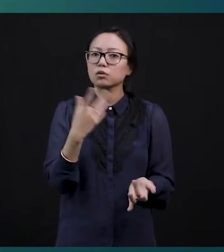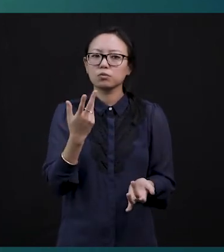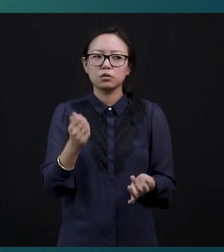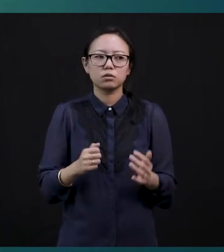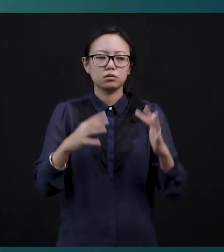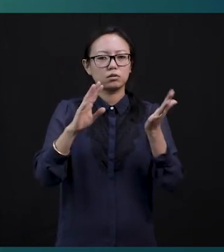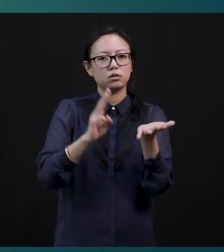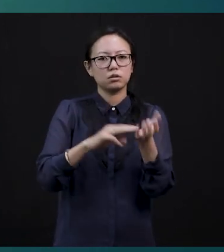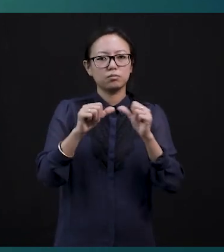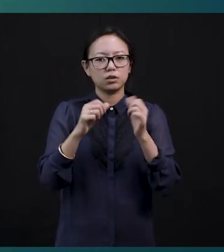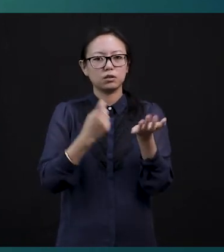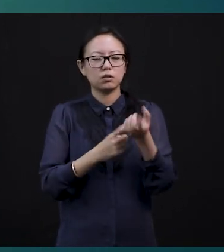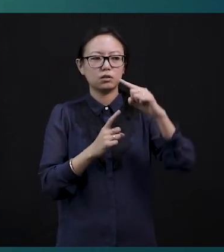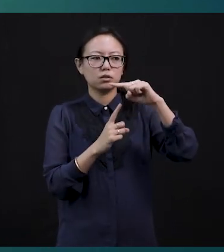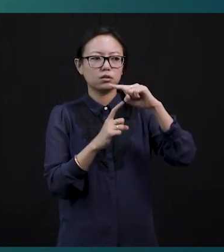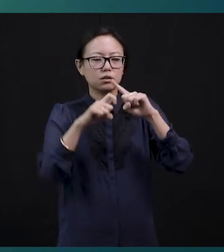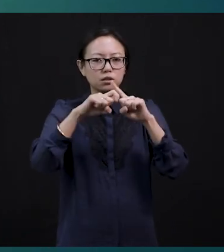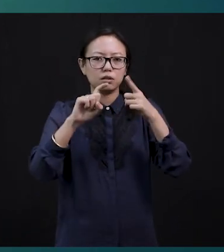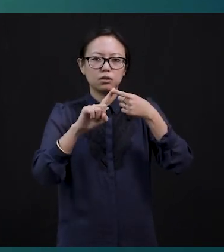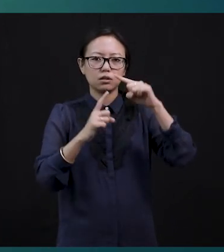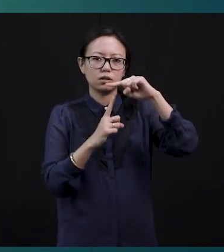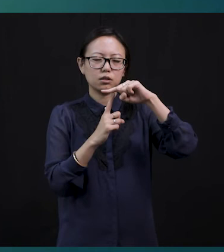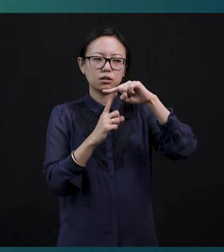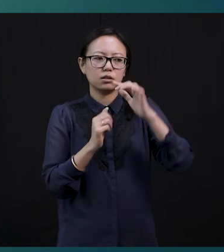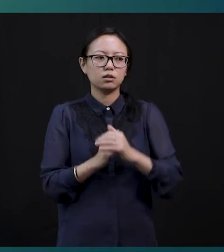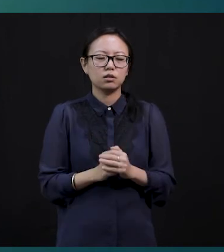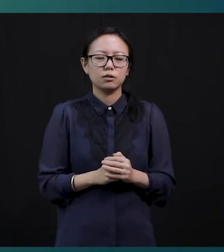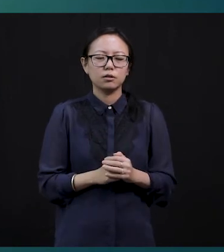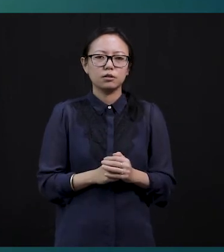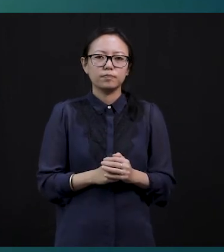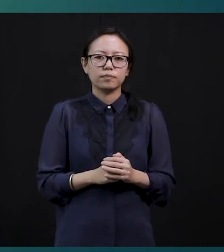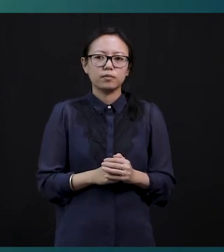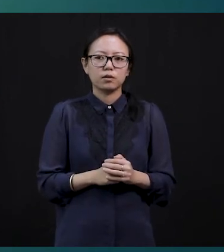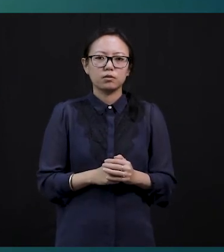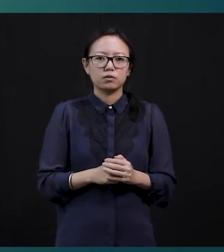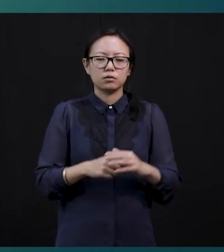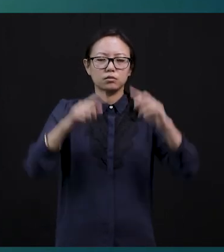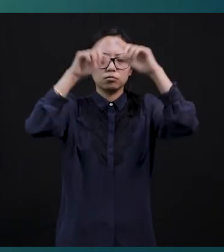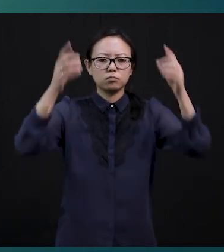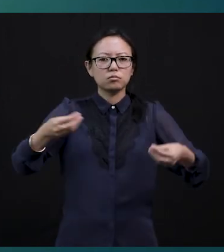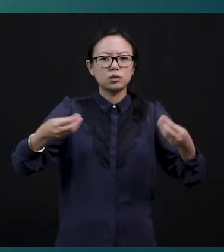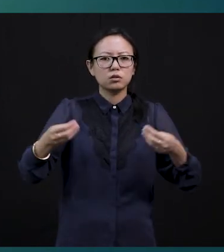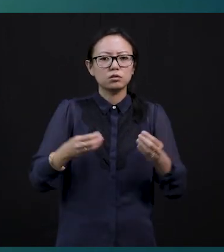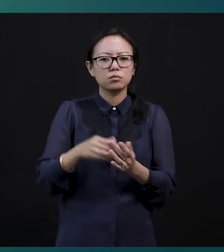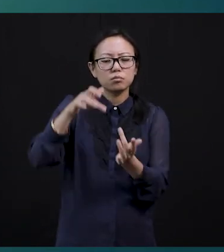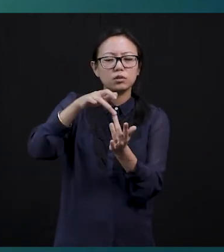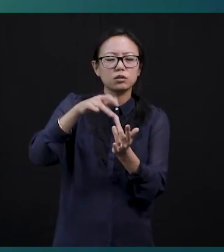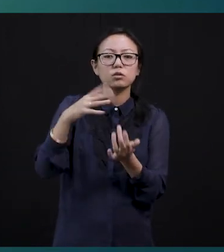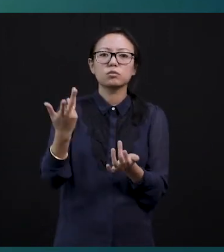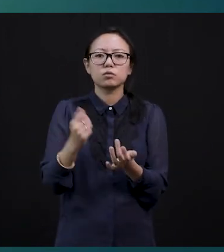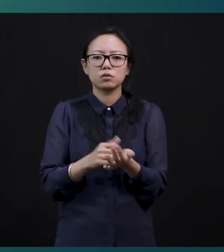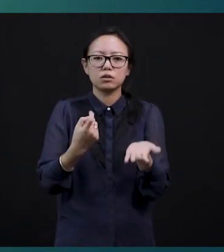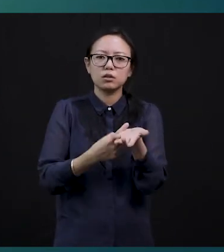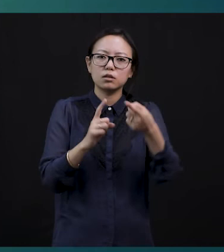one who's going to give it to the retailer, and the retailer sits in a market. So, the marketplace is basically for both of them. The market